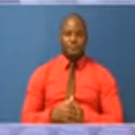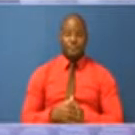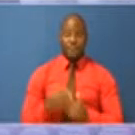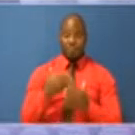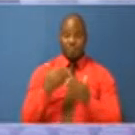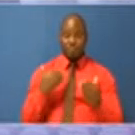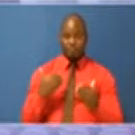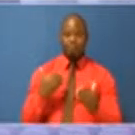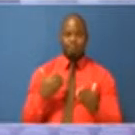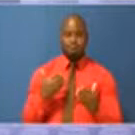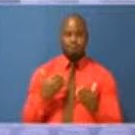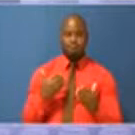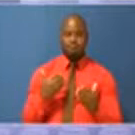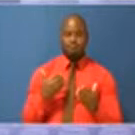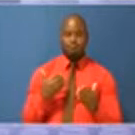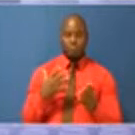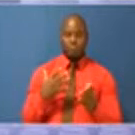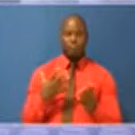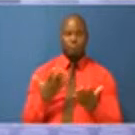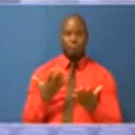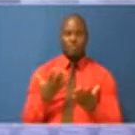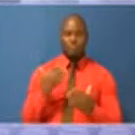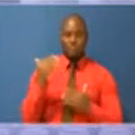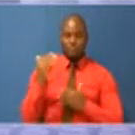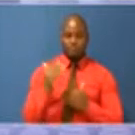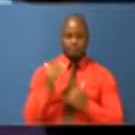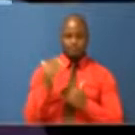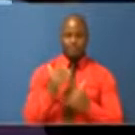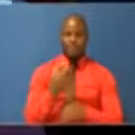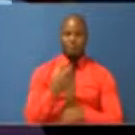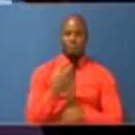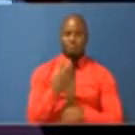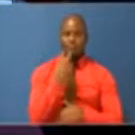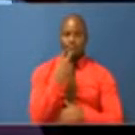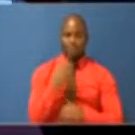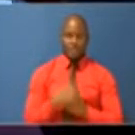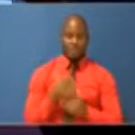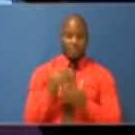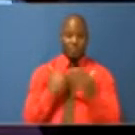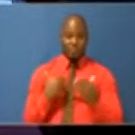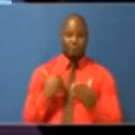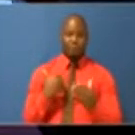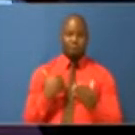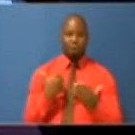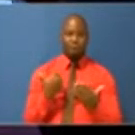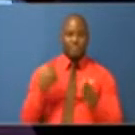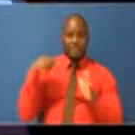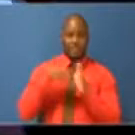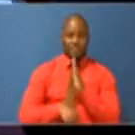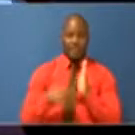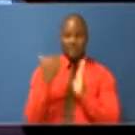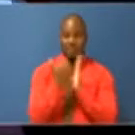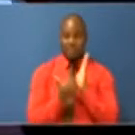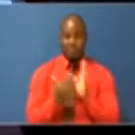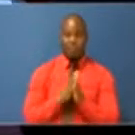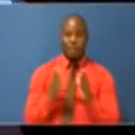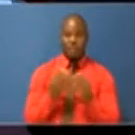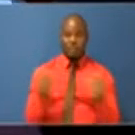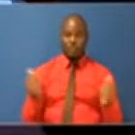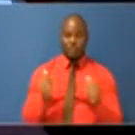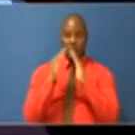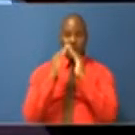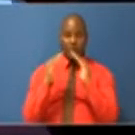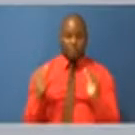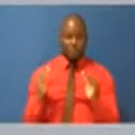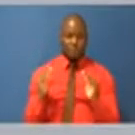before i go to planning you can just move your microphone yes before i go to planning i would want to deal with the